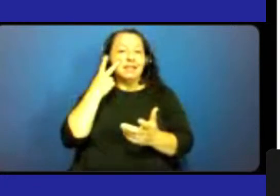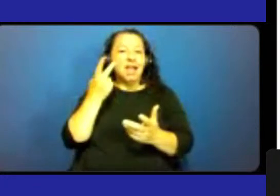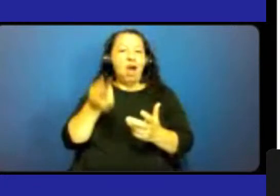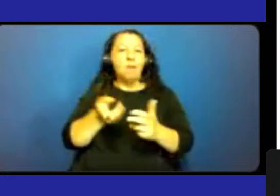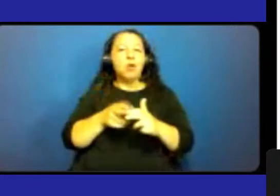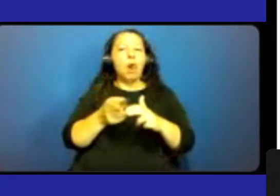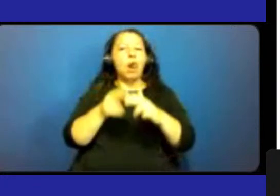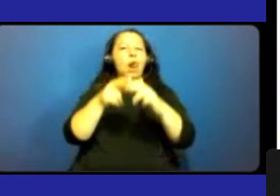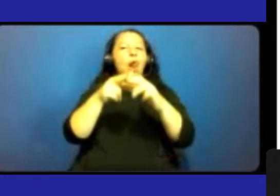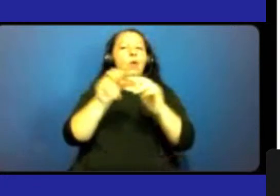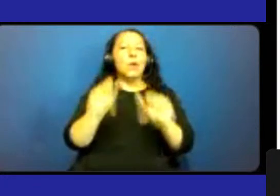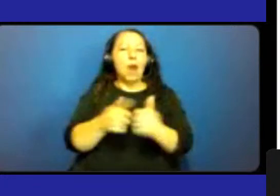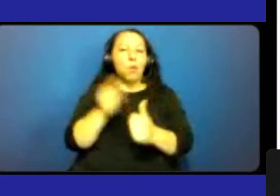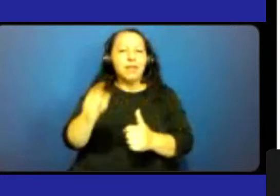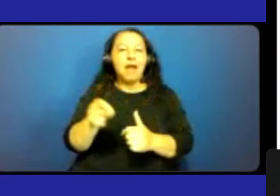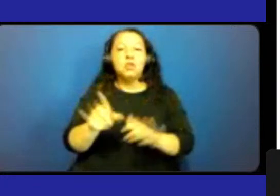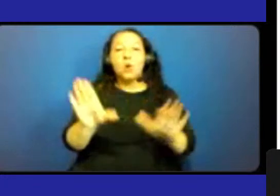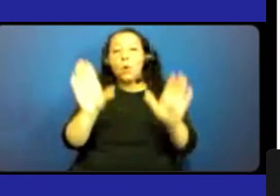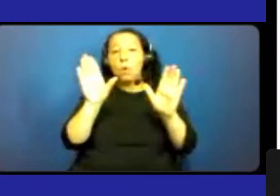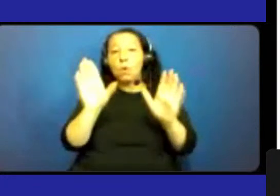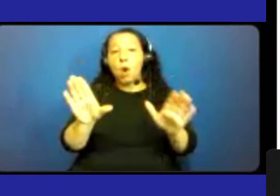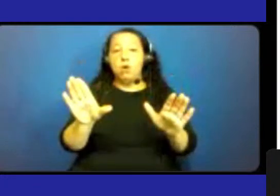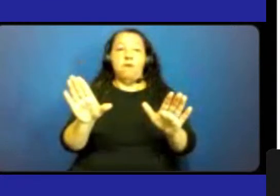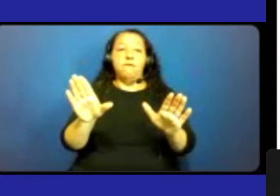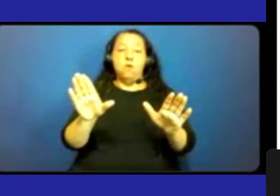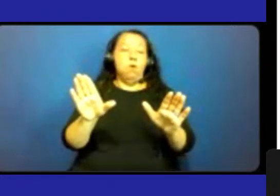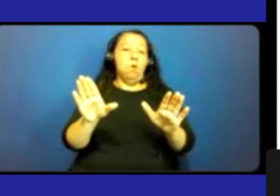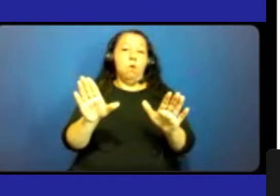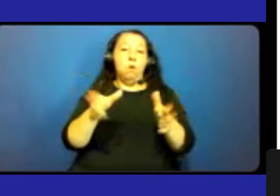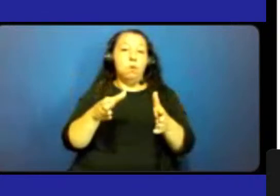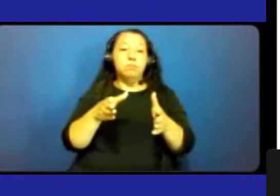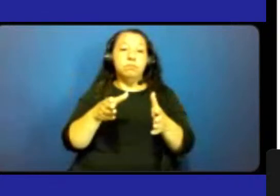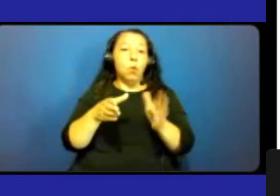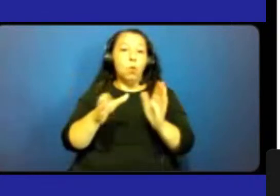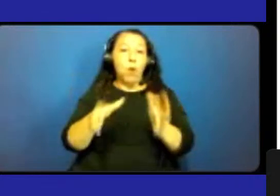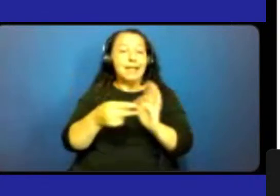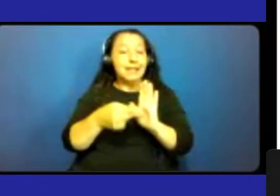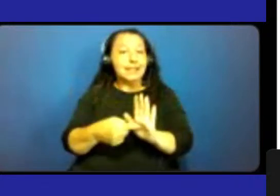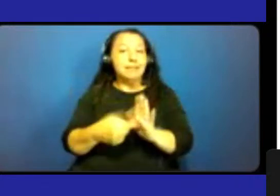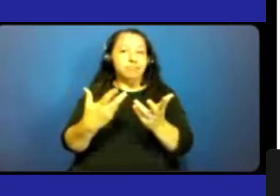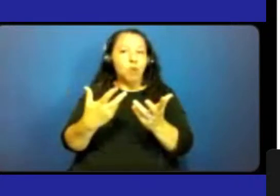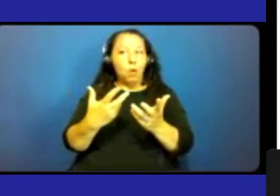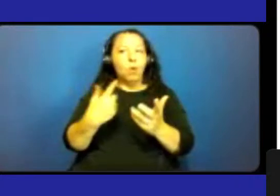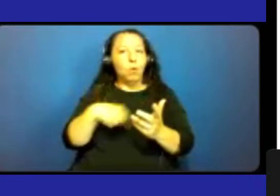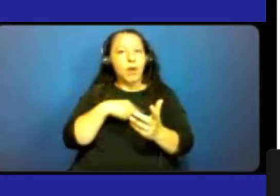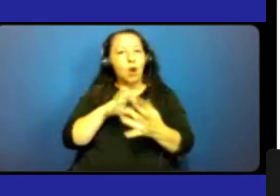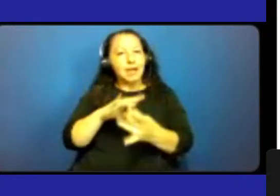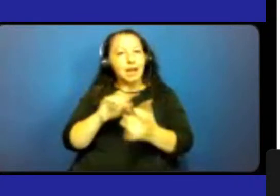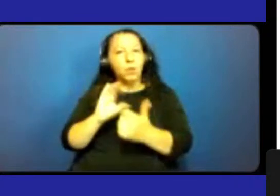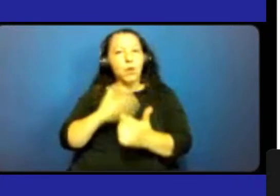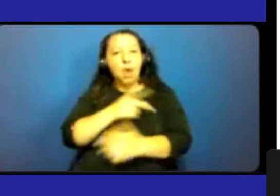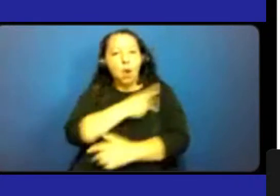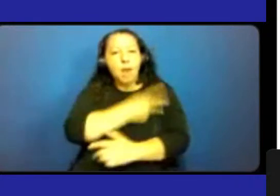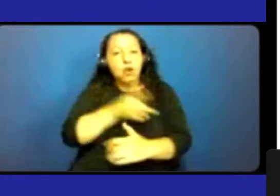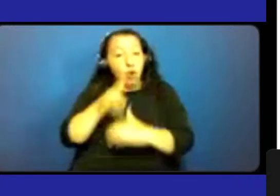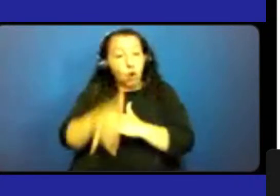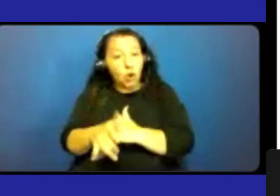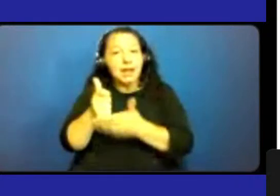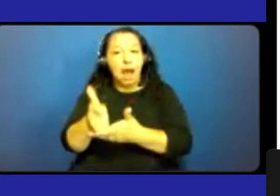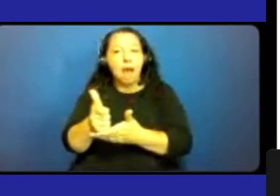great indication that we're connecting with our patients early and often and helping them enroll in all the benefits they're entitled